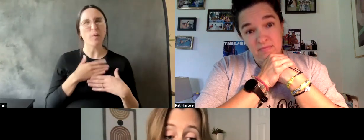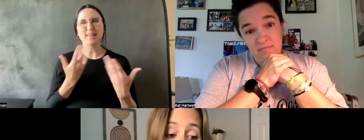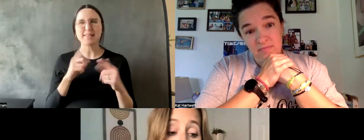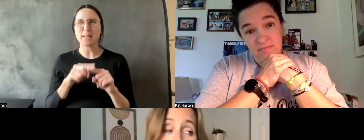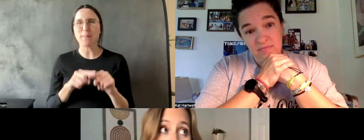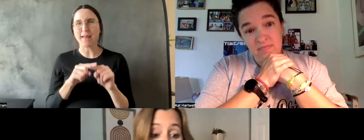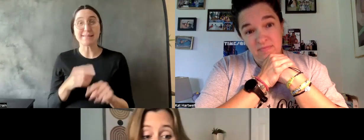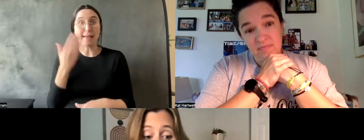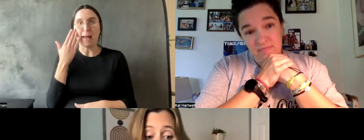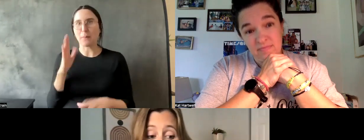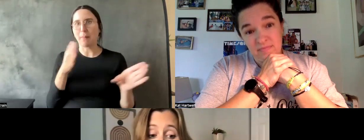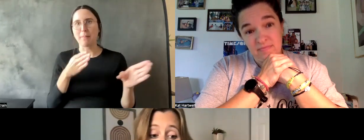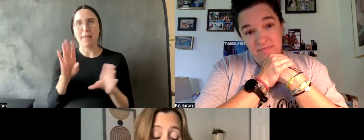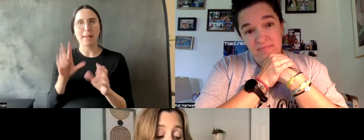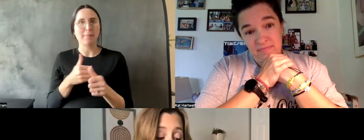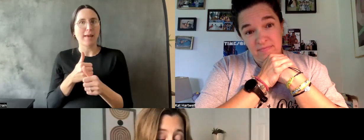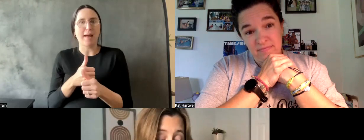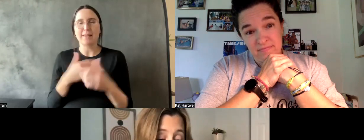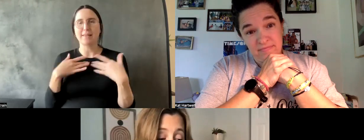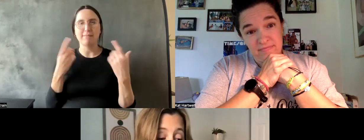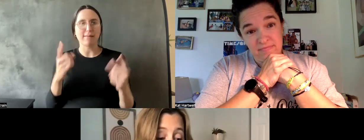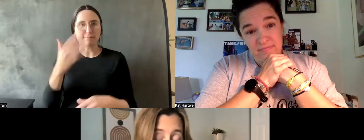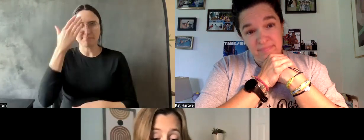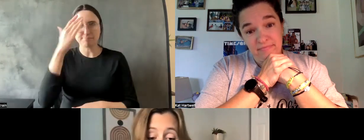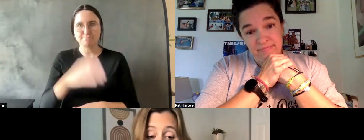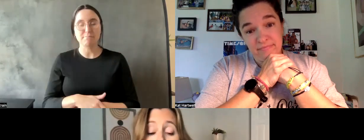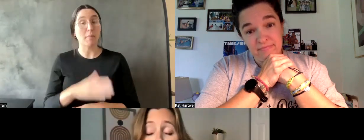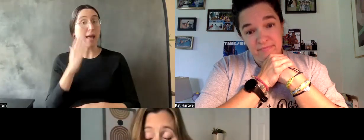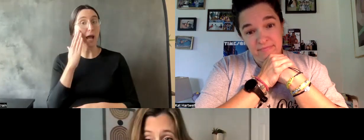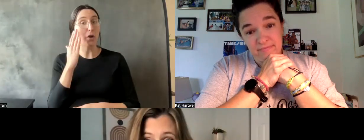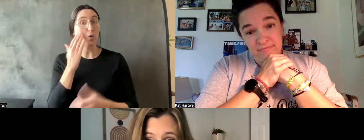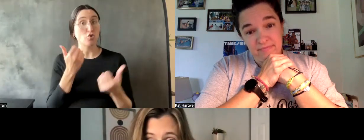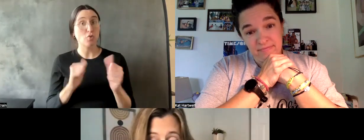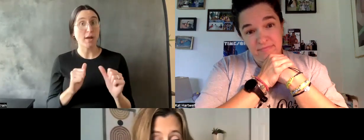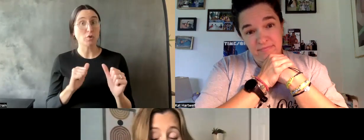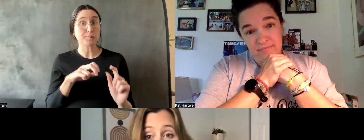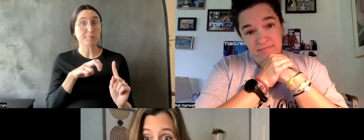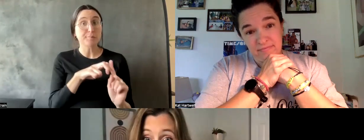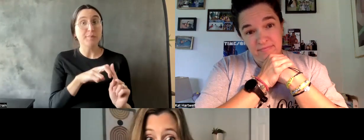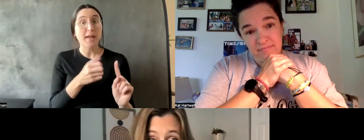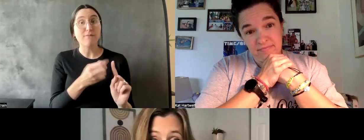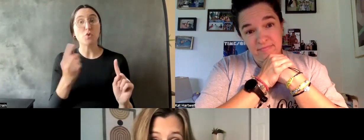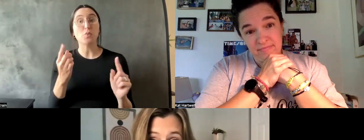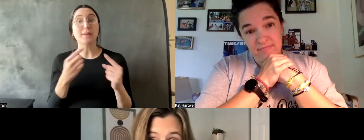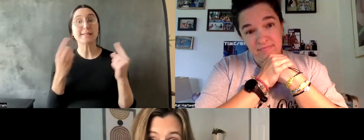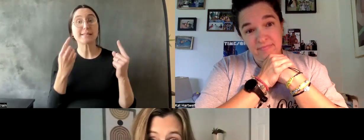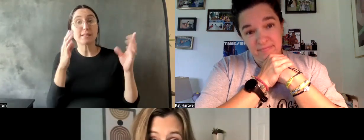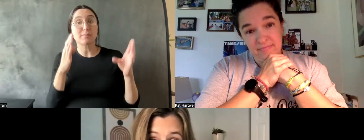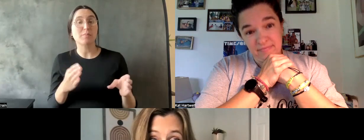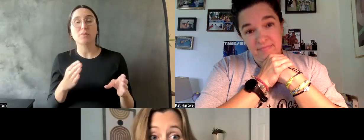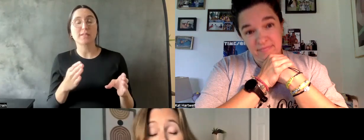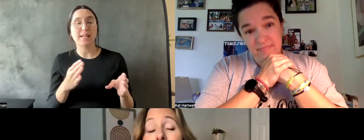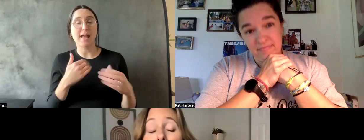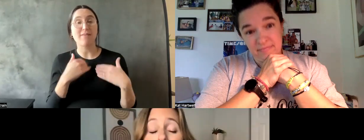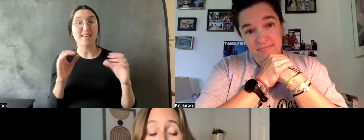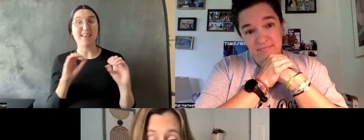who knows? I mean, I know just from the experience of trying to get a couple celebrities that don't have something going on in their schedule for a few